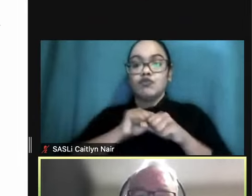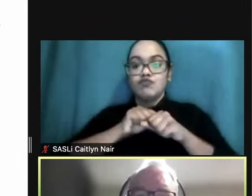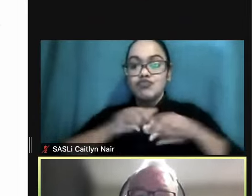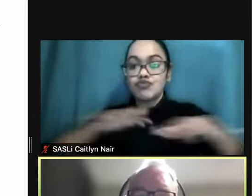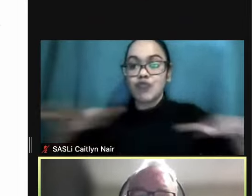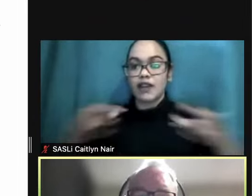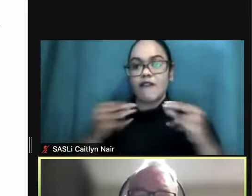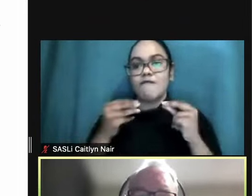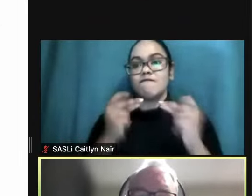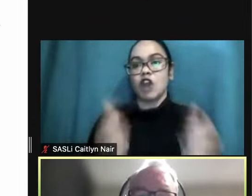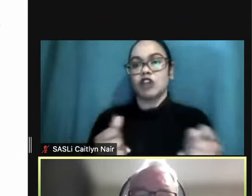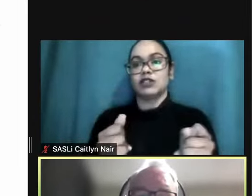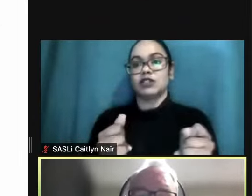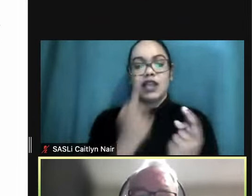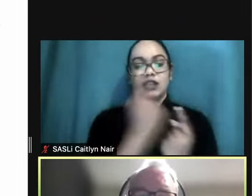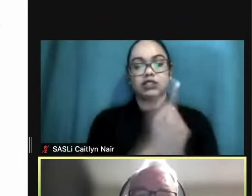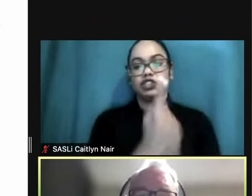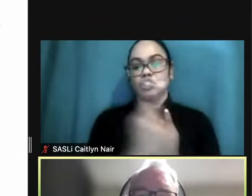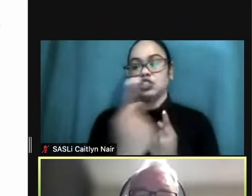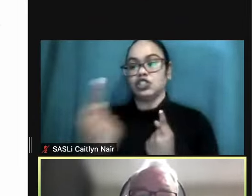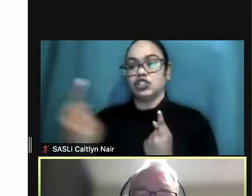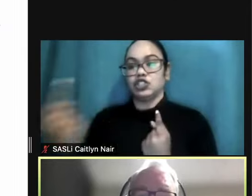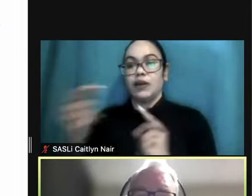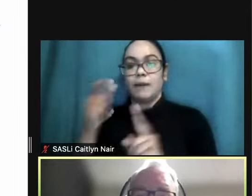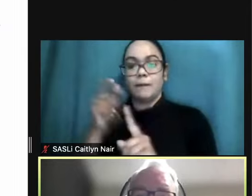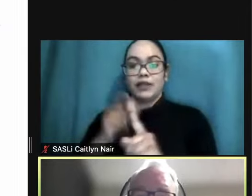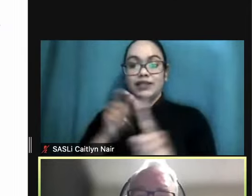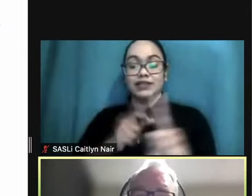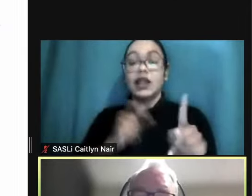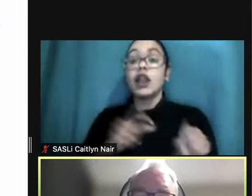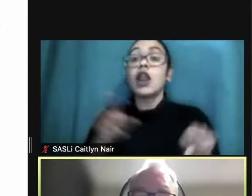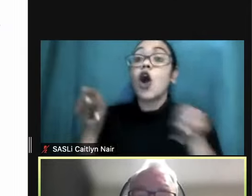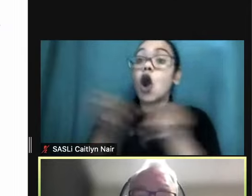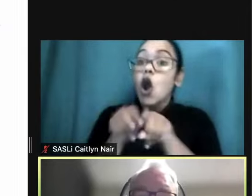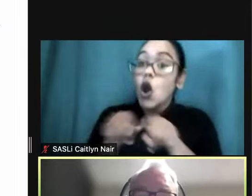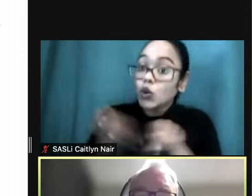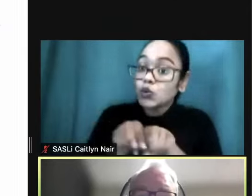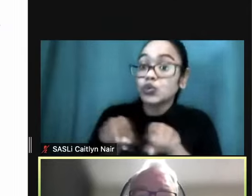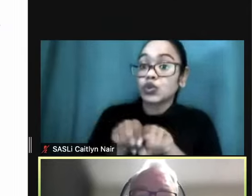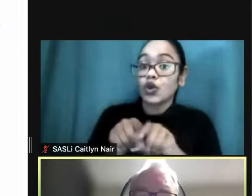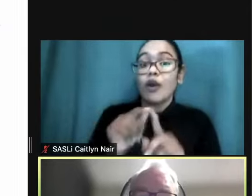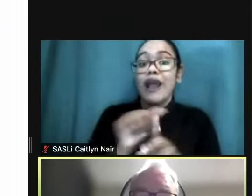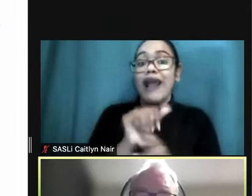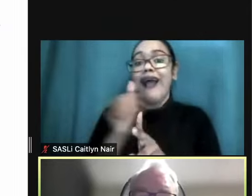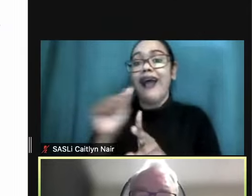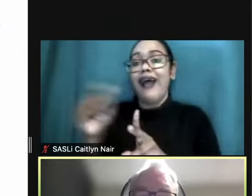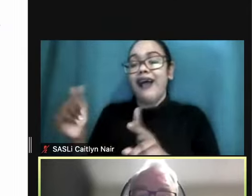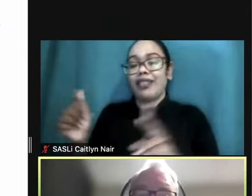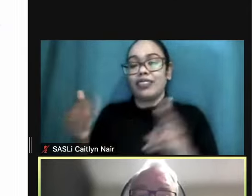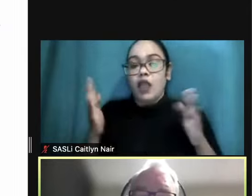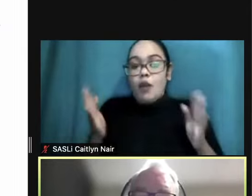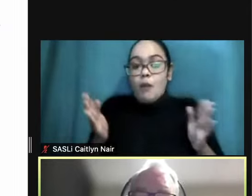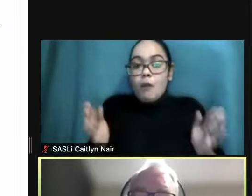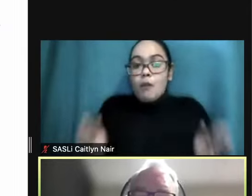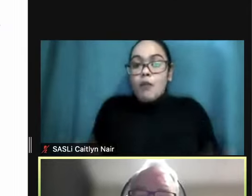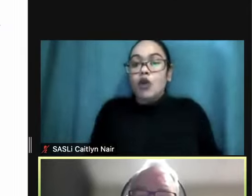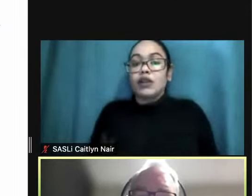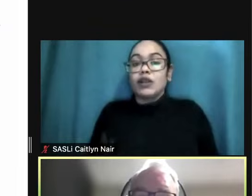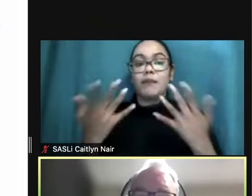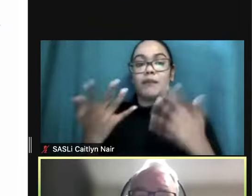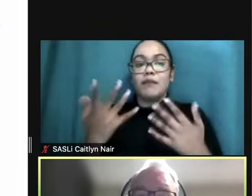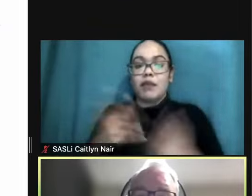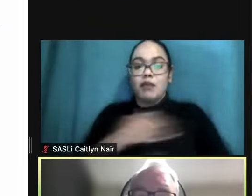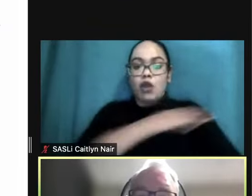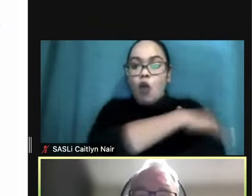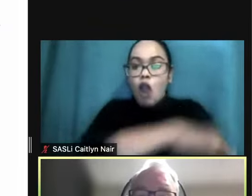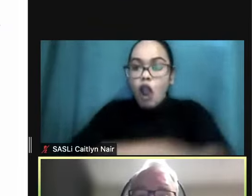to person, and also to potentially get around other parts of the immune system, other arms of the immune